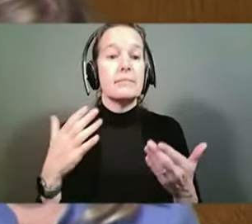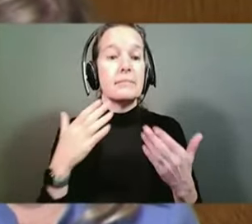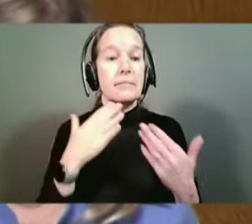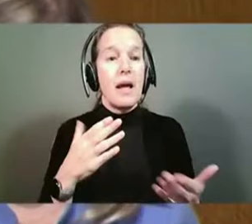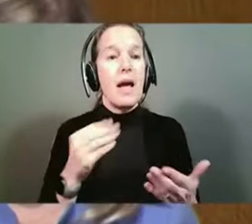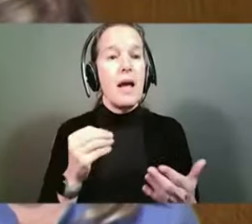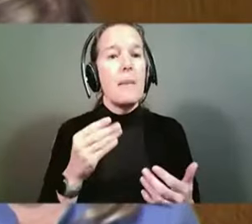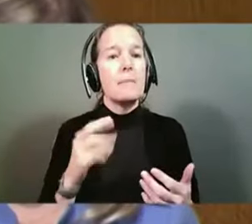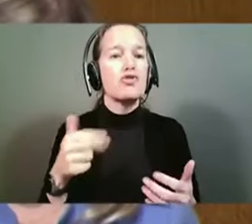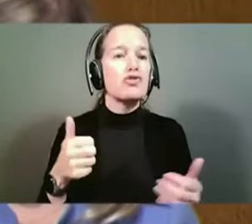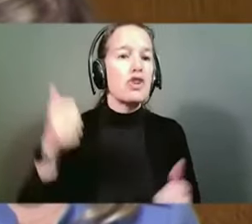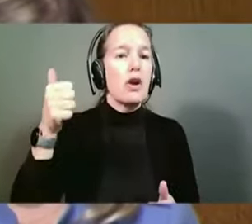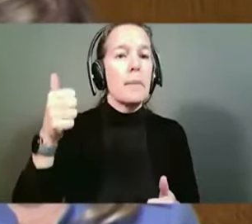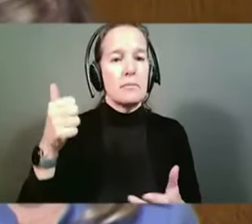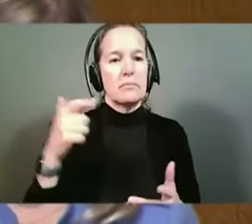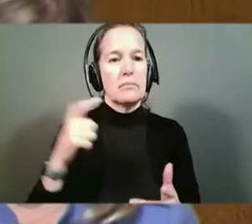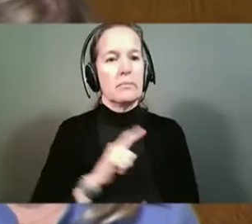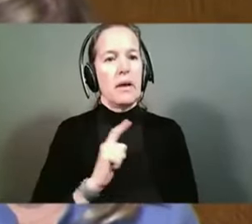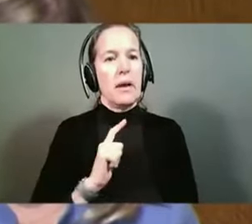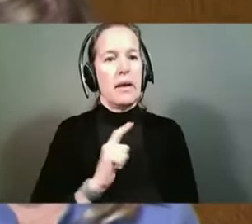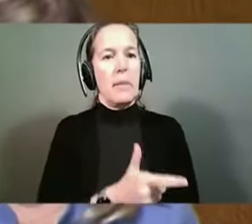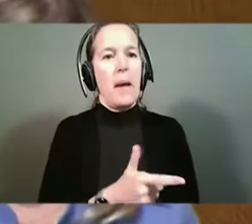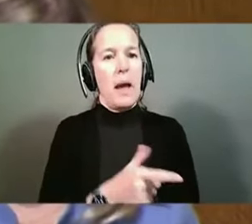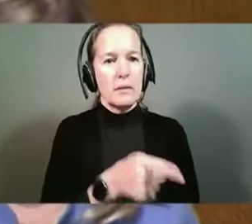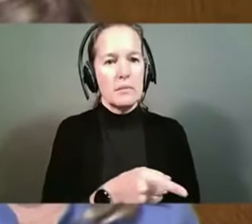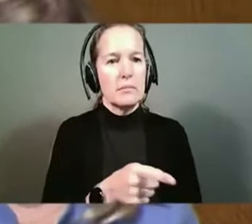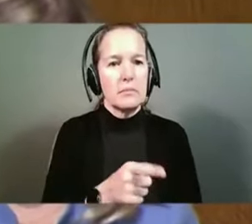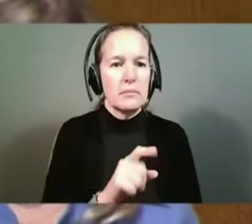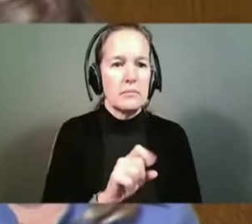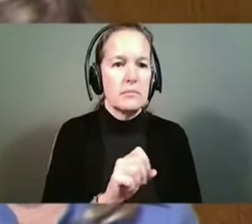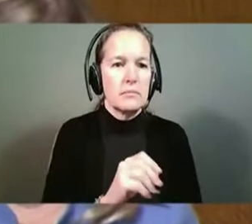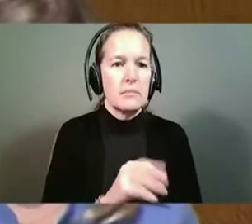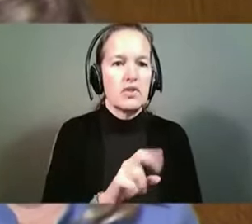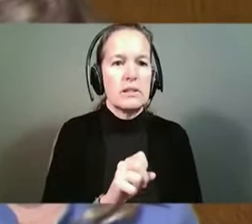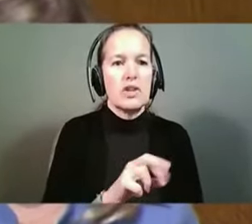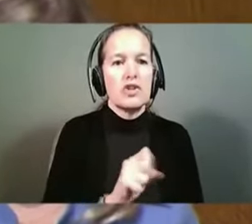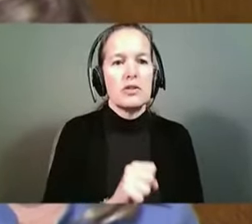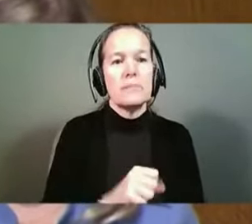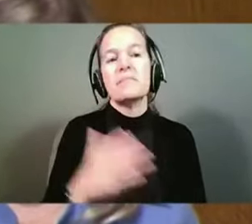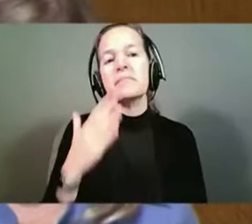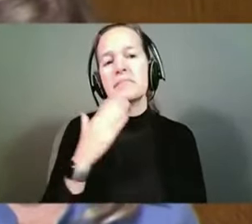I yield back. Thank you, Senator Cassidy.